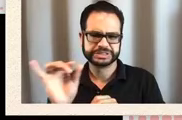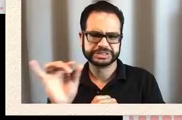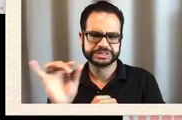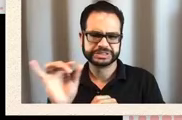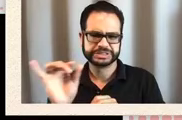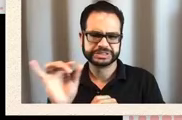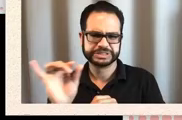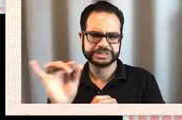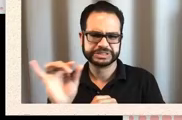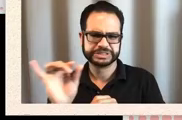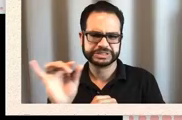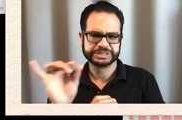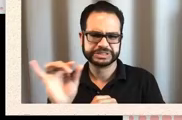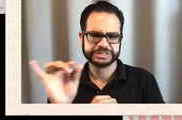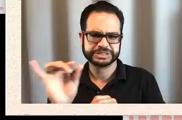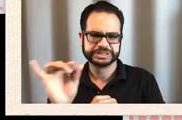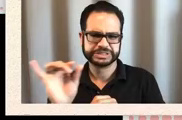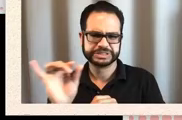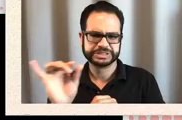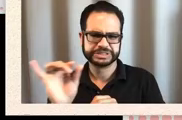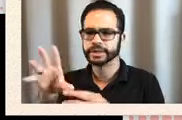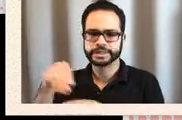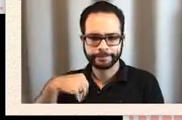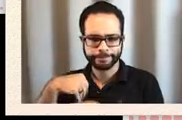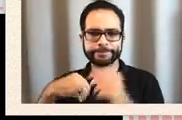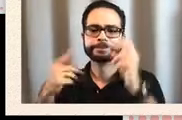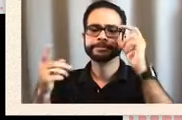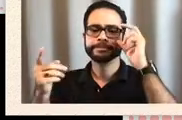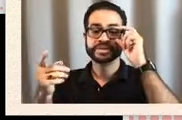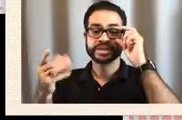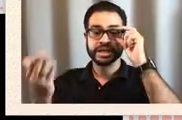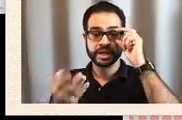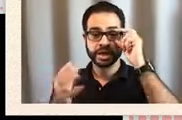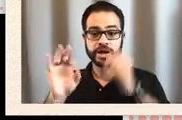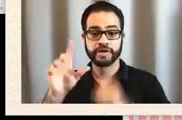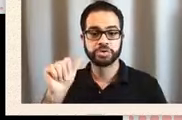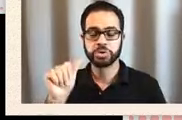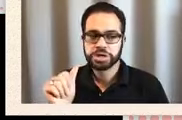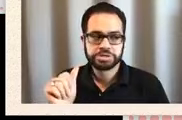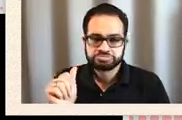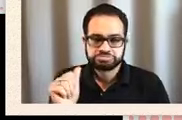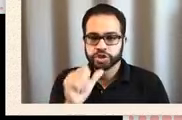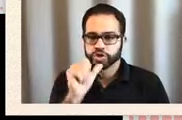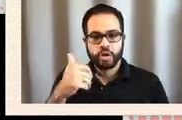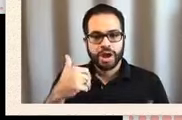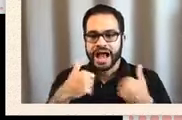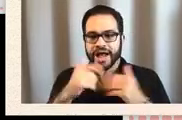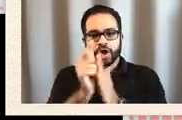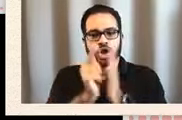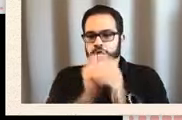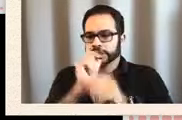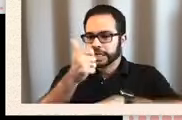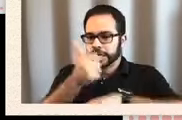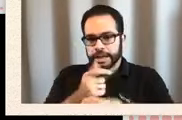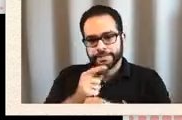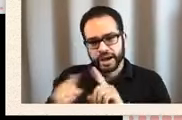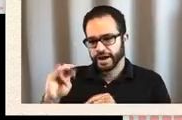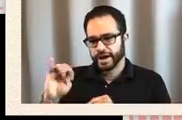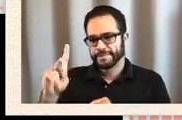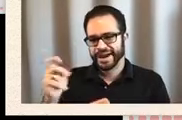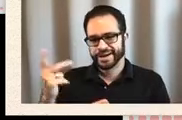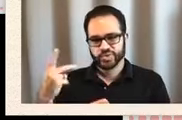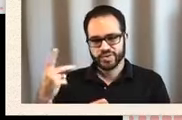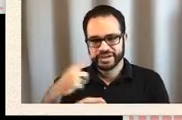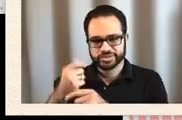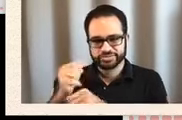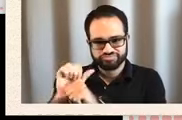the bank has to accept it. Here in Florida, we don't have a law yet, although Mike and I are working on that. We're co-chairing a coalition